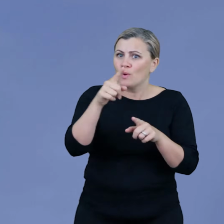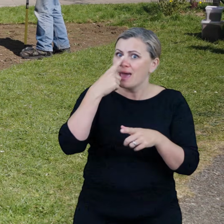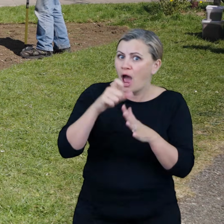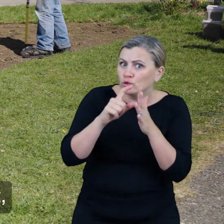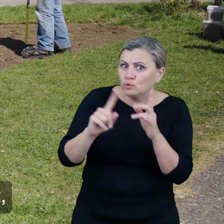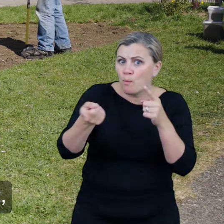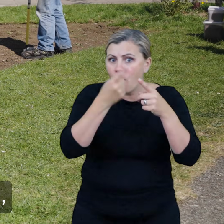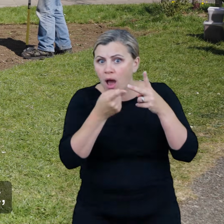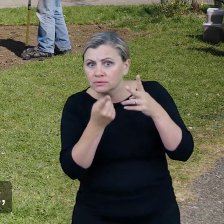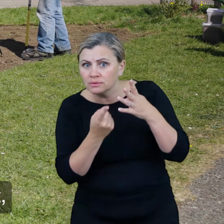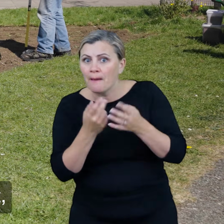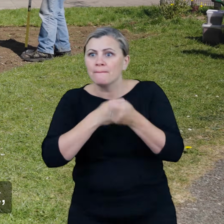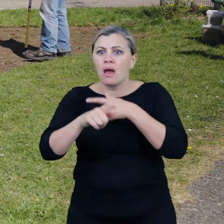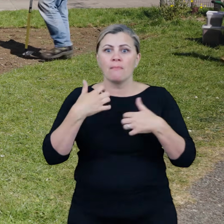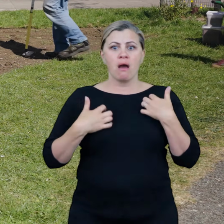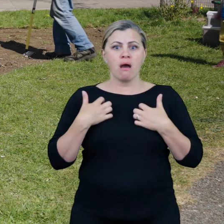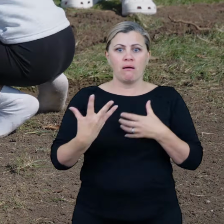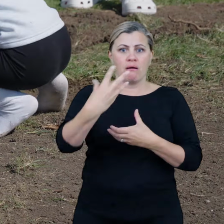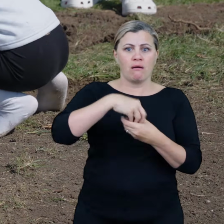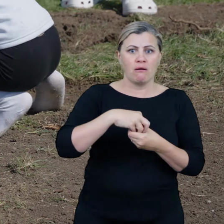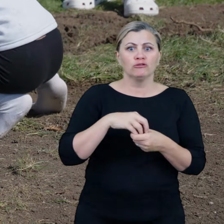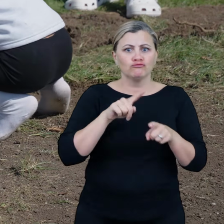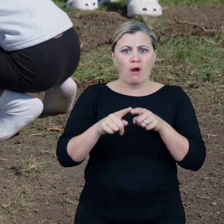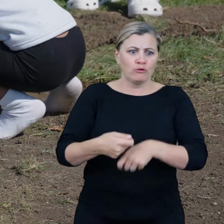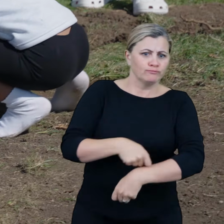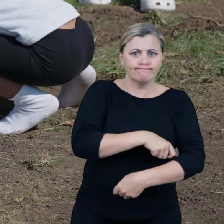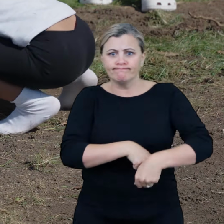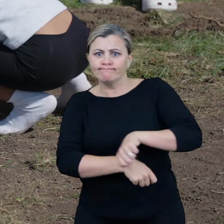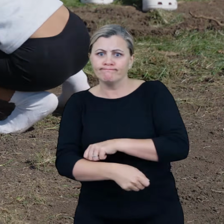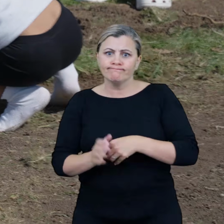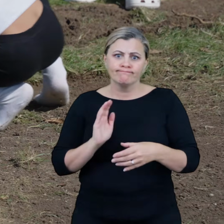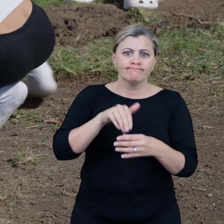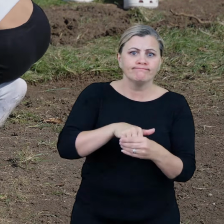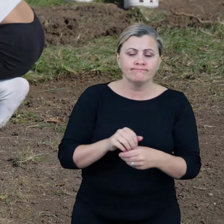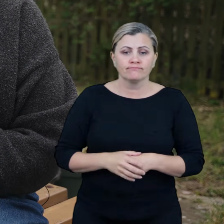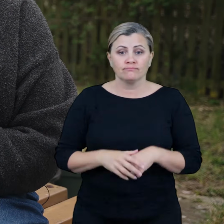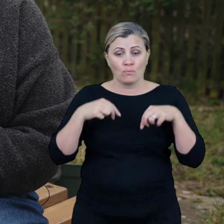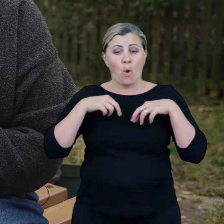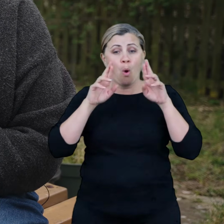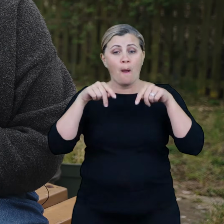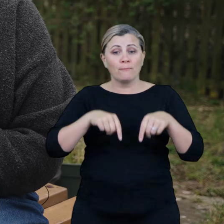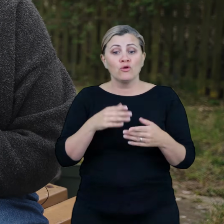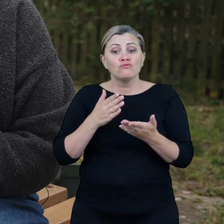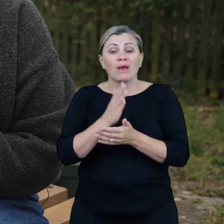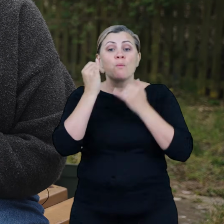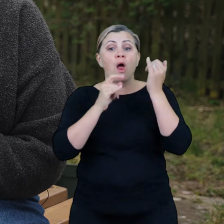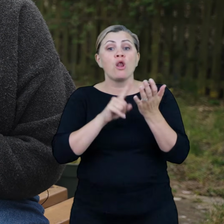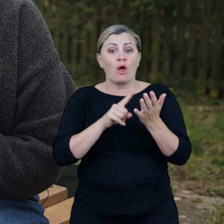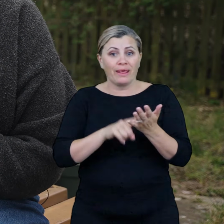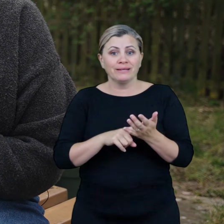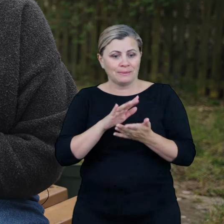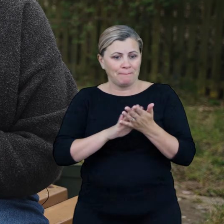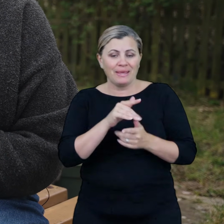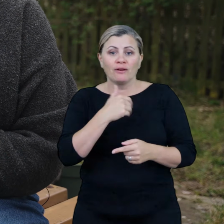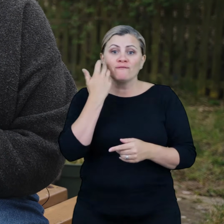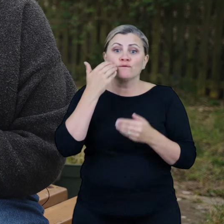seen. People who get engaged with the project, they really sort of get momentum in terms of actually taking action. What we hope Really Wild Lockleaze will mean for the